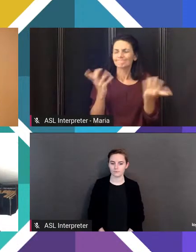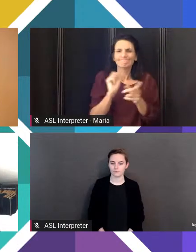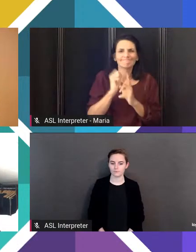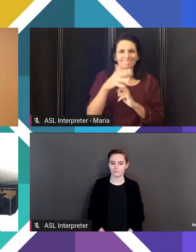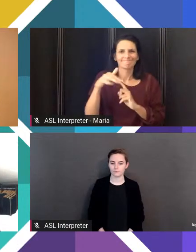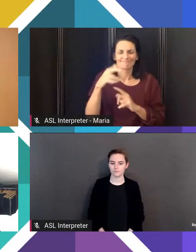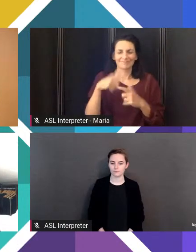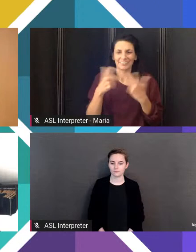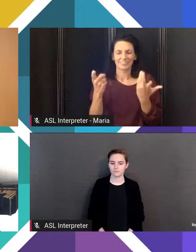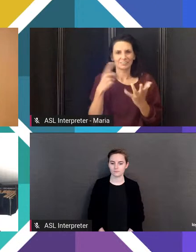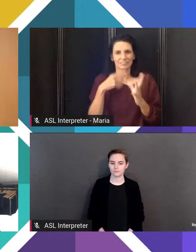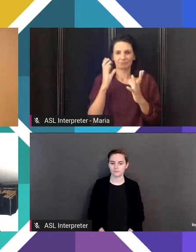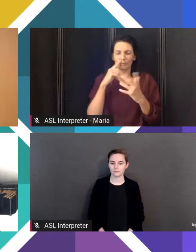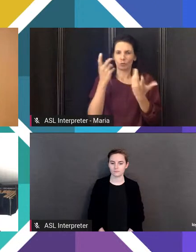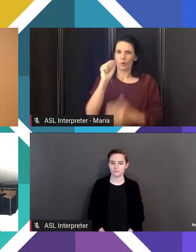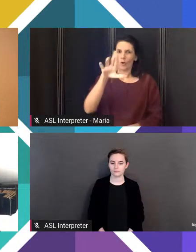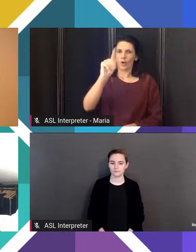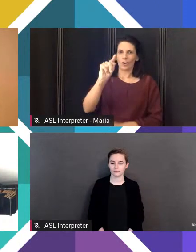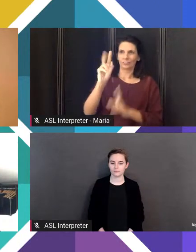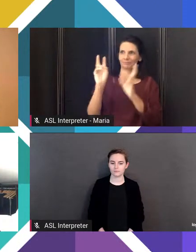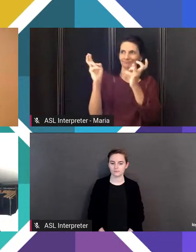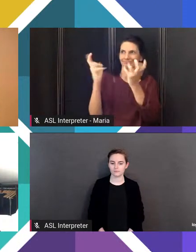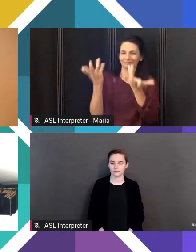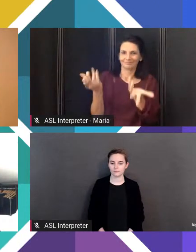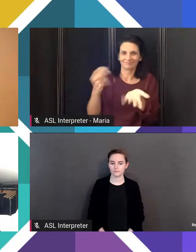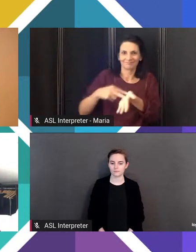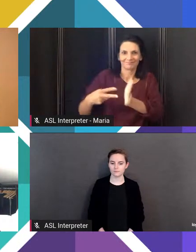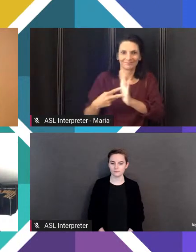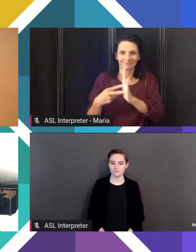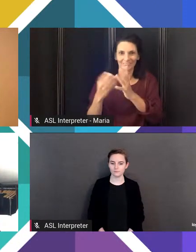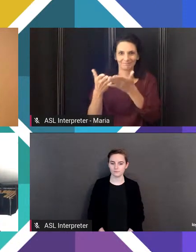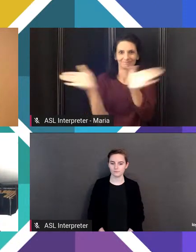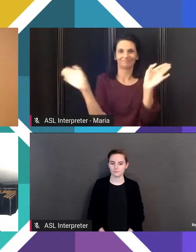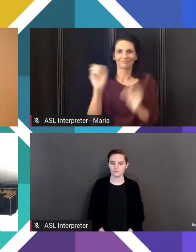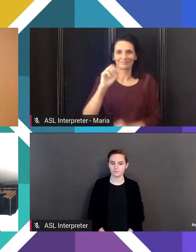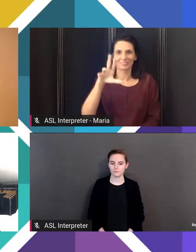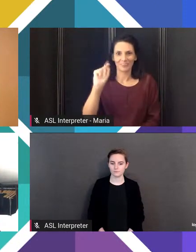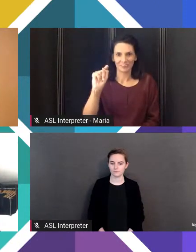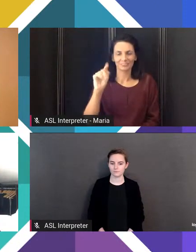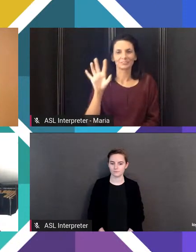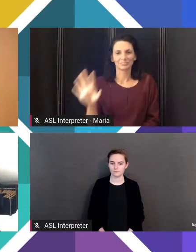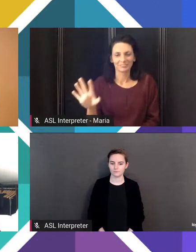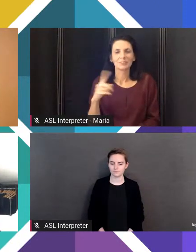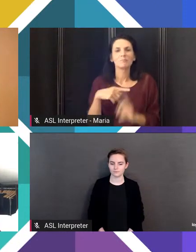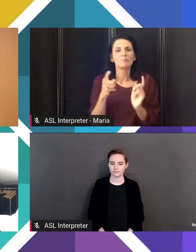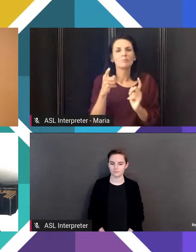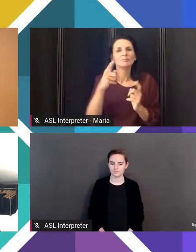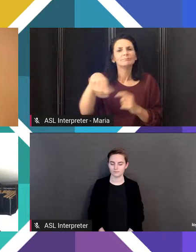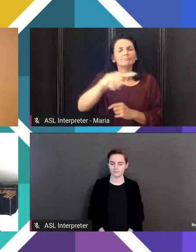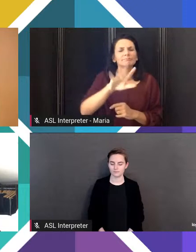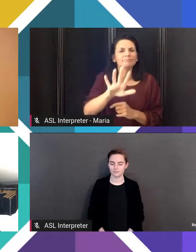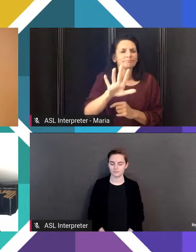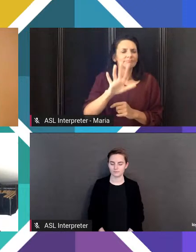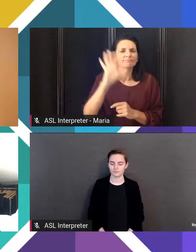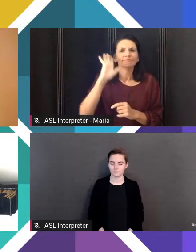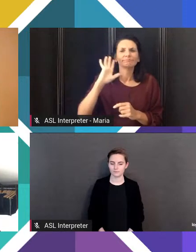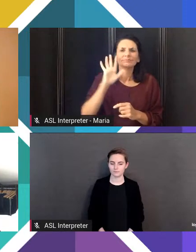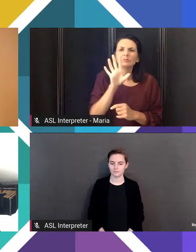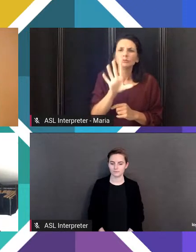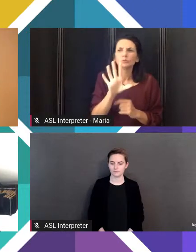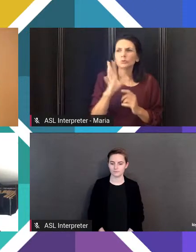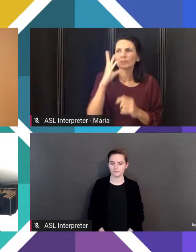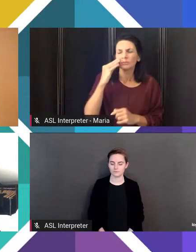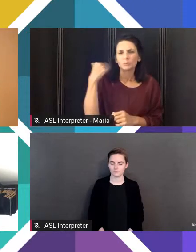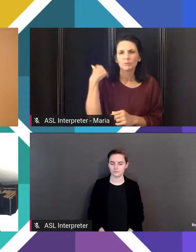thing that we call art, right? But also whether any of you experienced queer